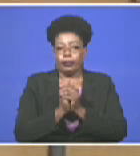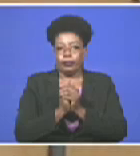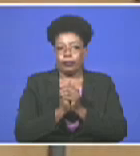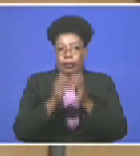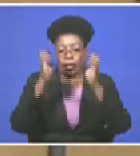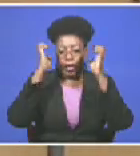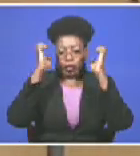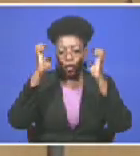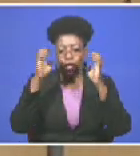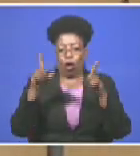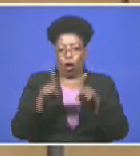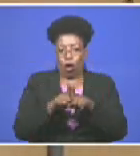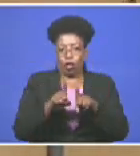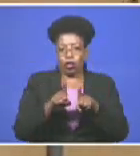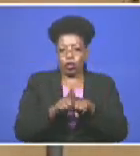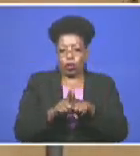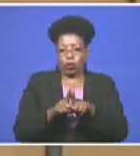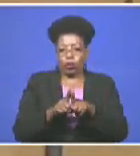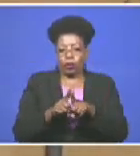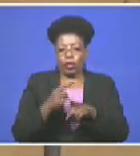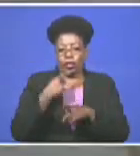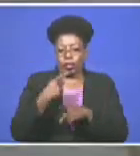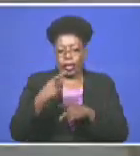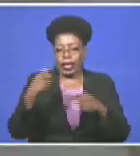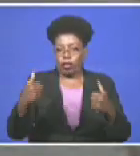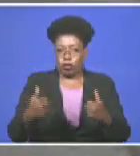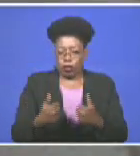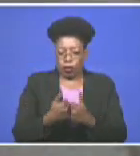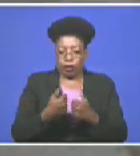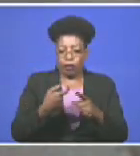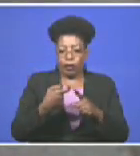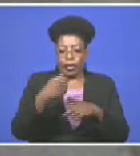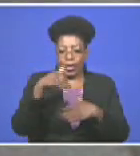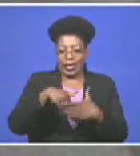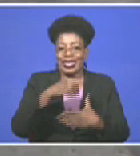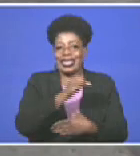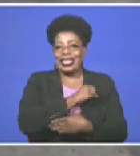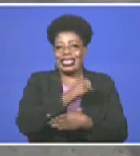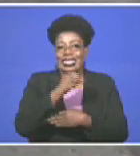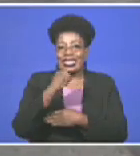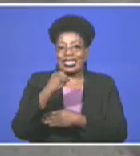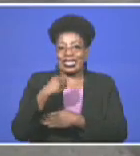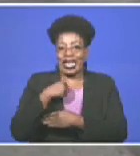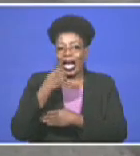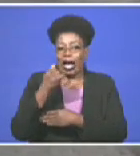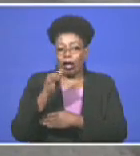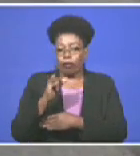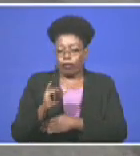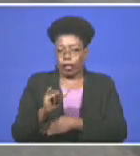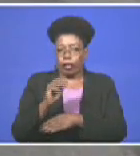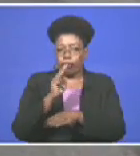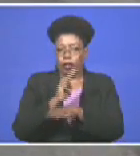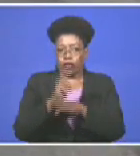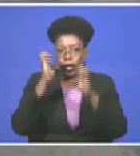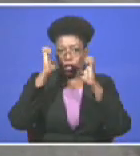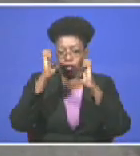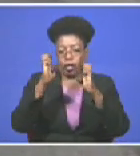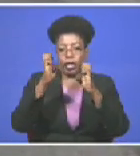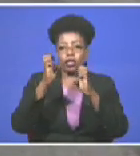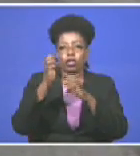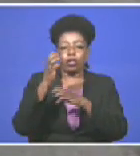The education minister also noted ongoing challenges in staffing the 172 Ministry of Education